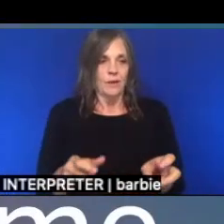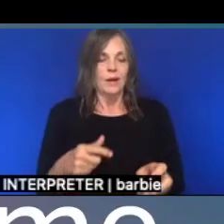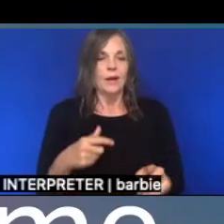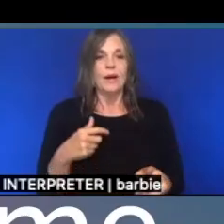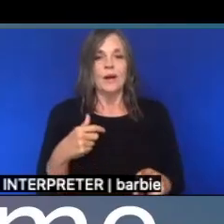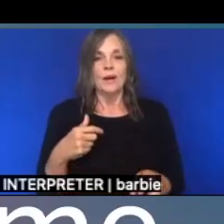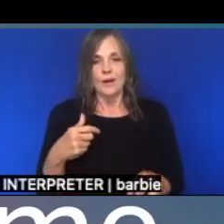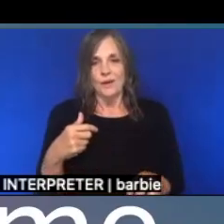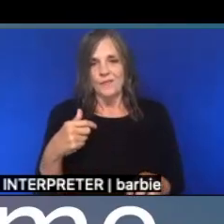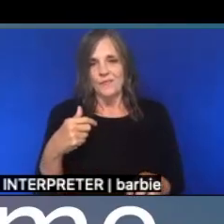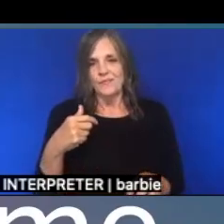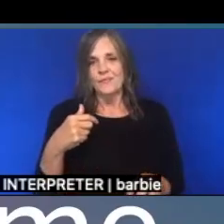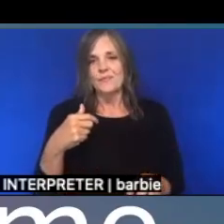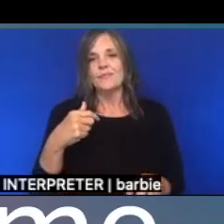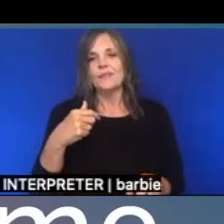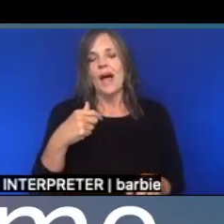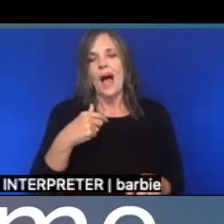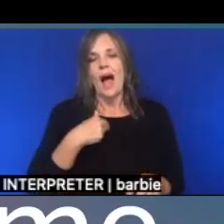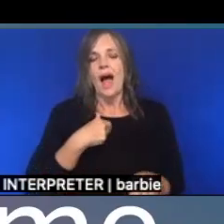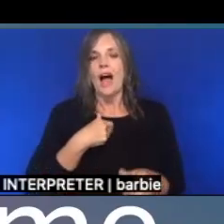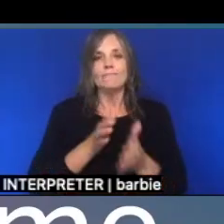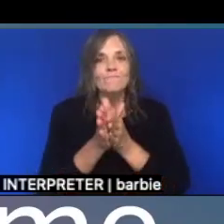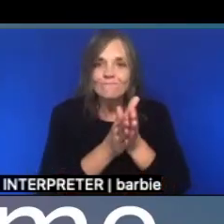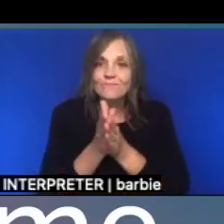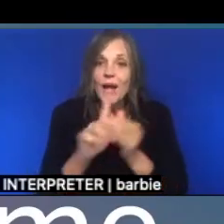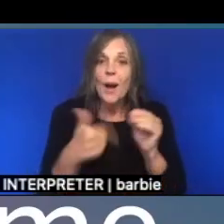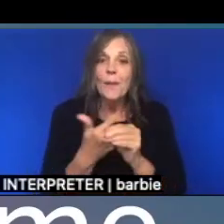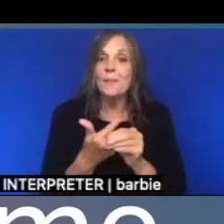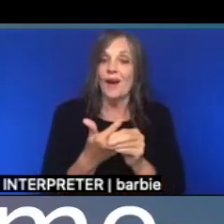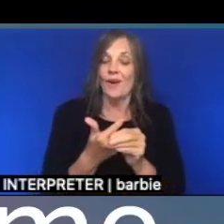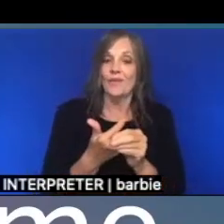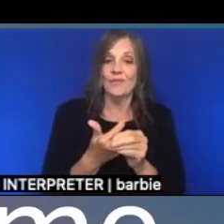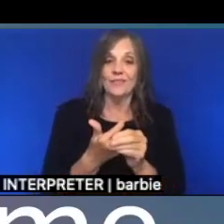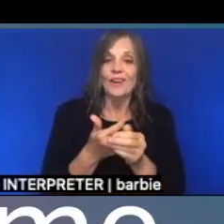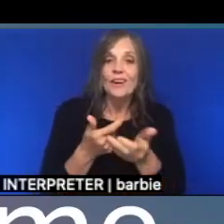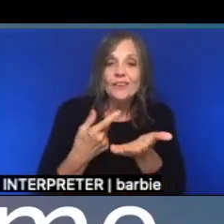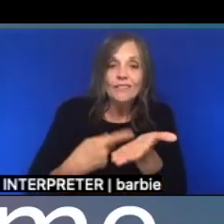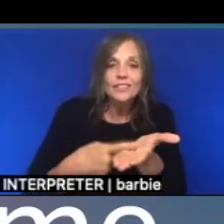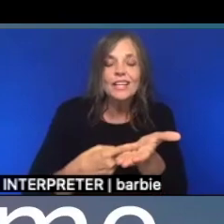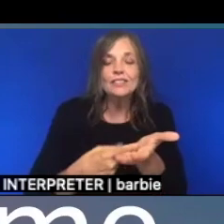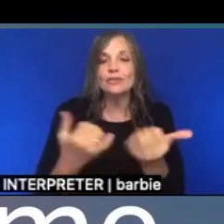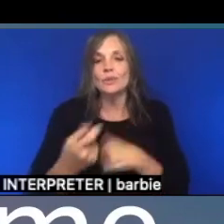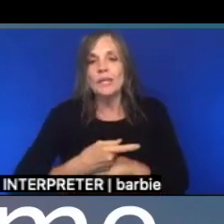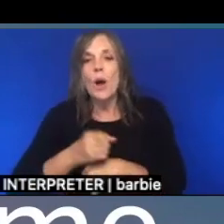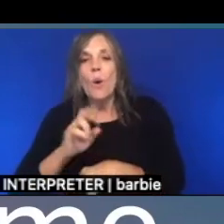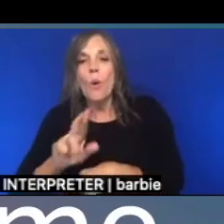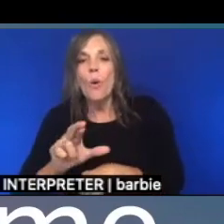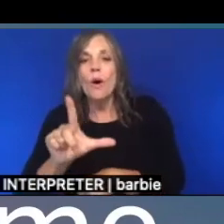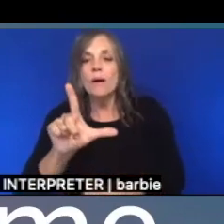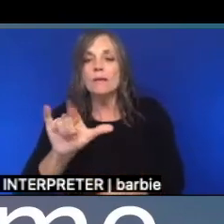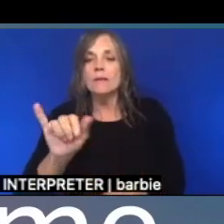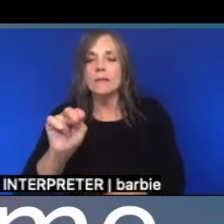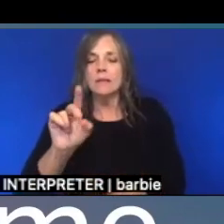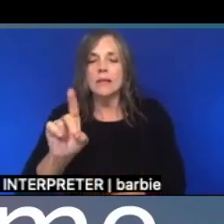following conversations either today, or if not, you can always catch me on LinkedIn. There's the link on the slides, but you can also like